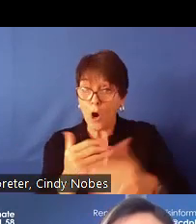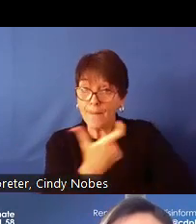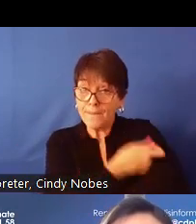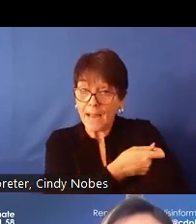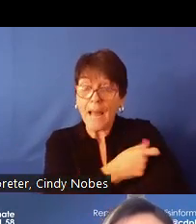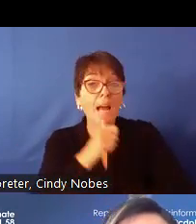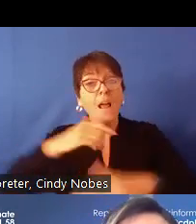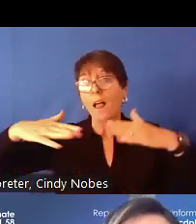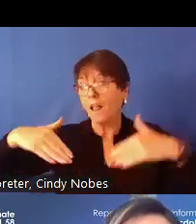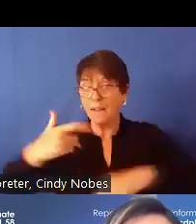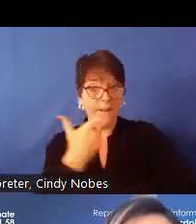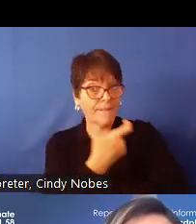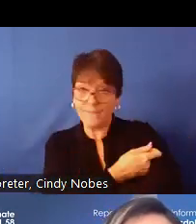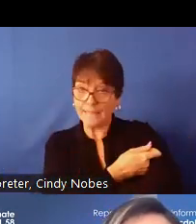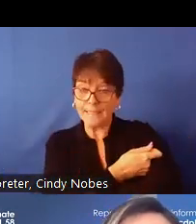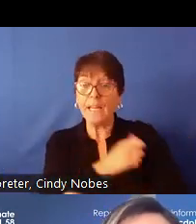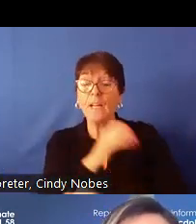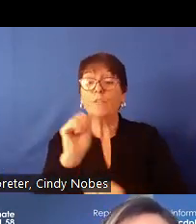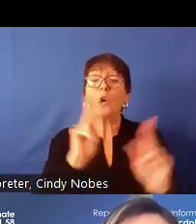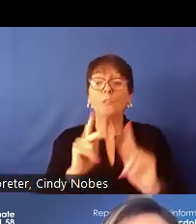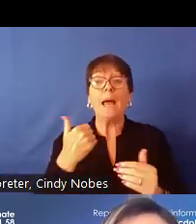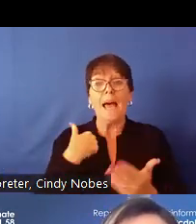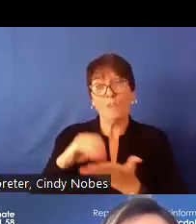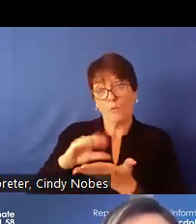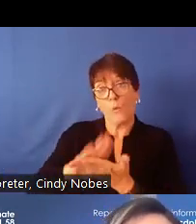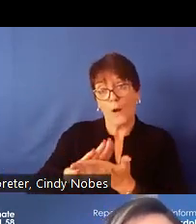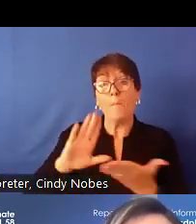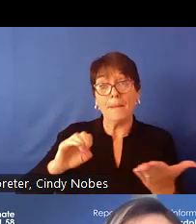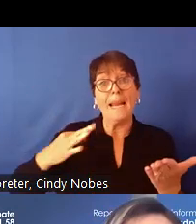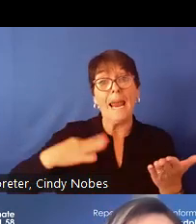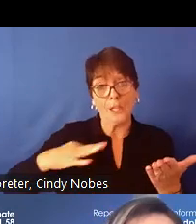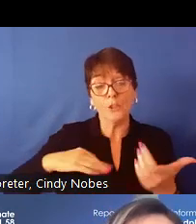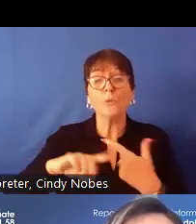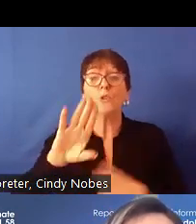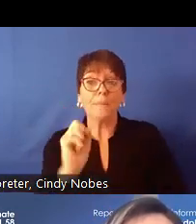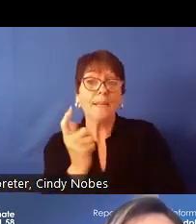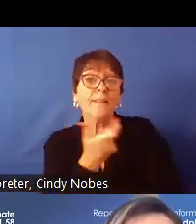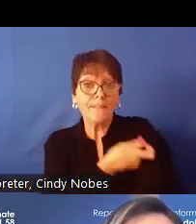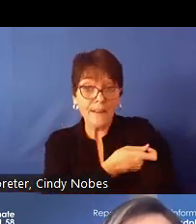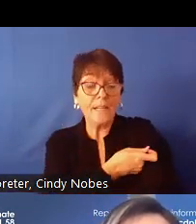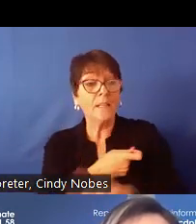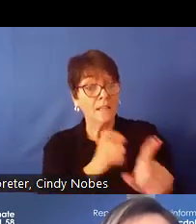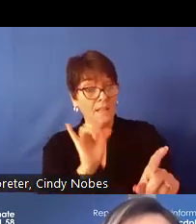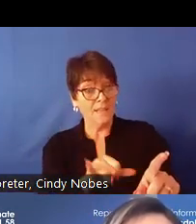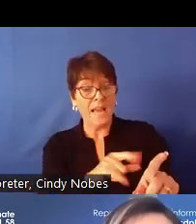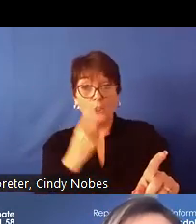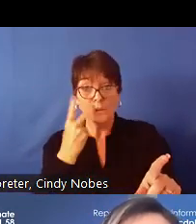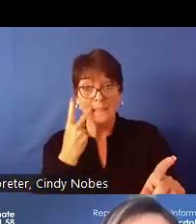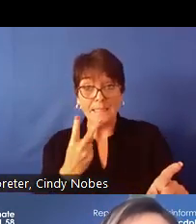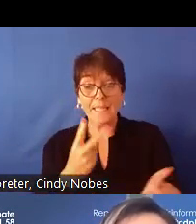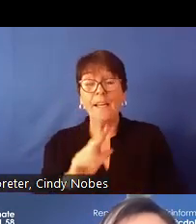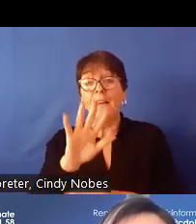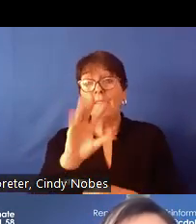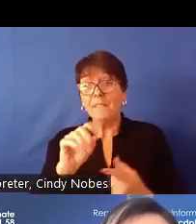and not yet vaccinated of those that we have record of being eligible to be vaccinated. And here you'll note that the 50